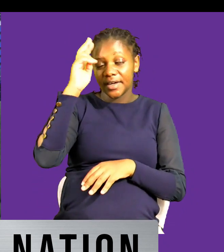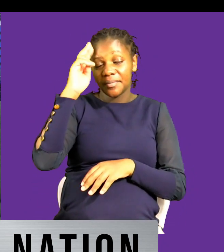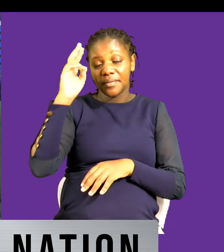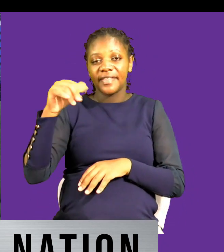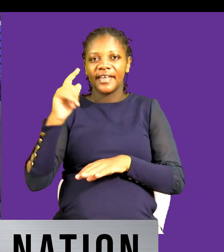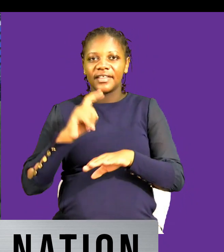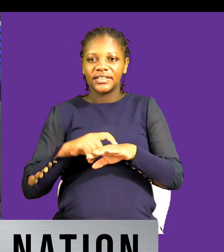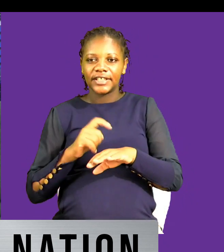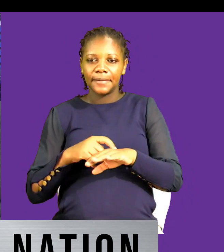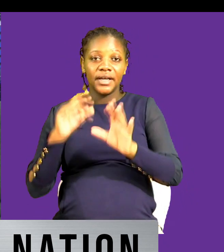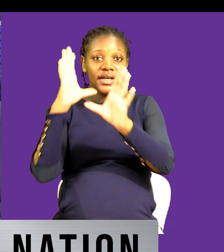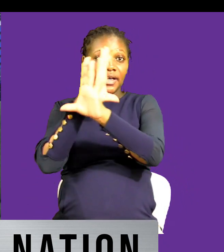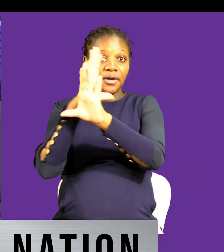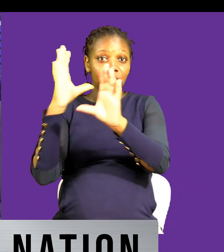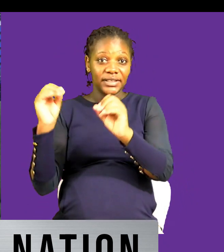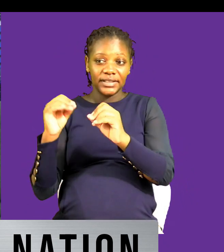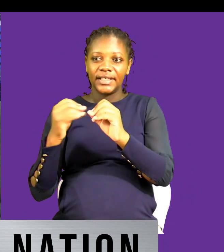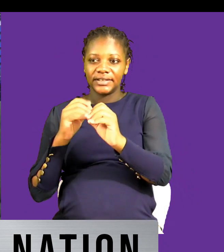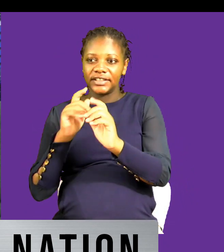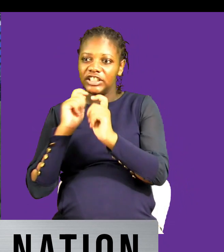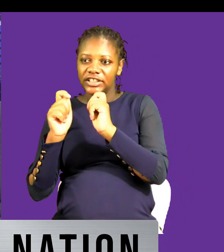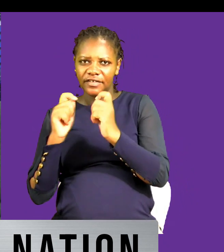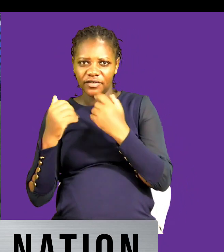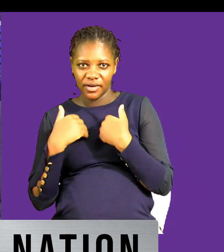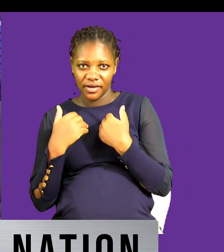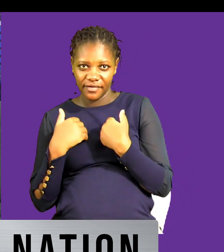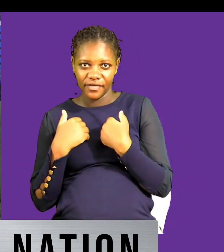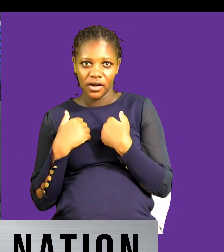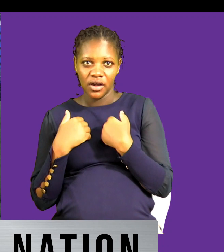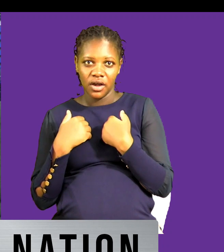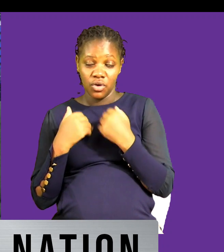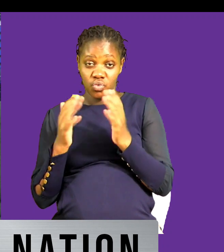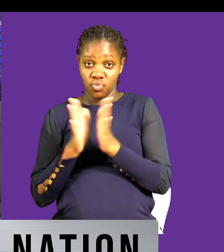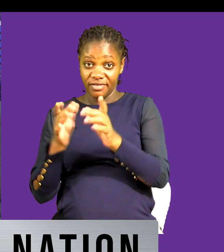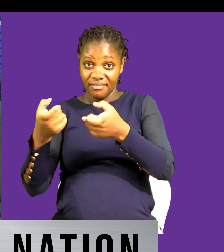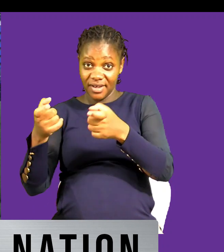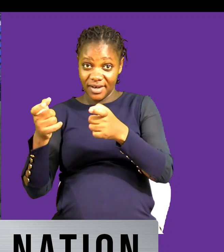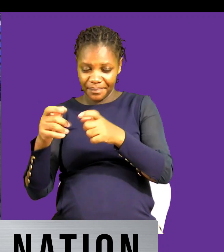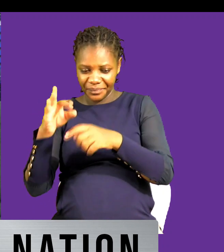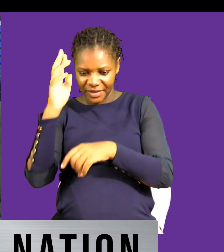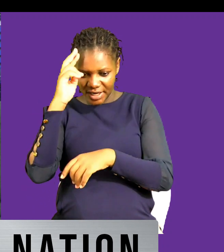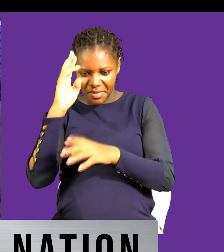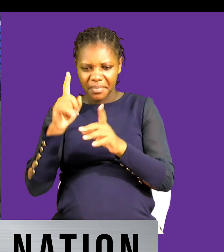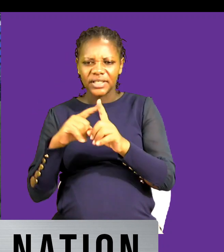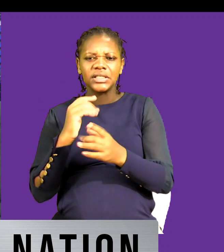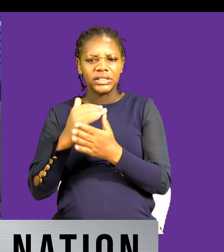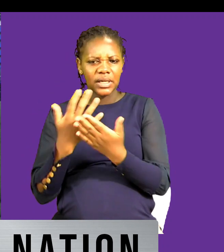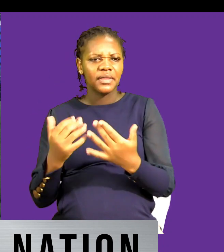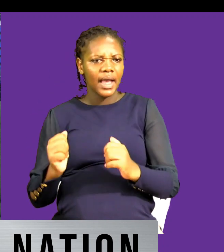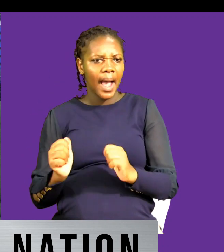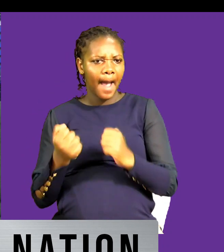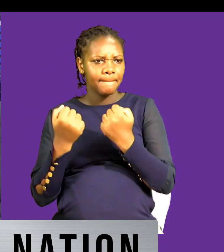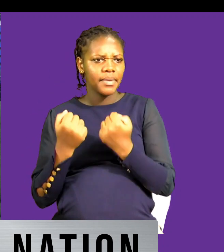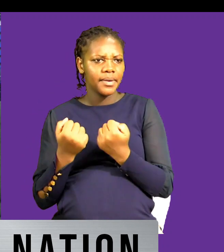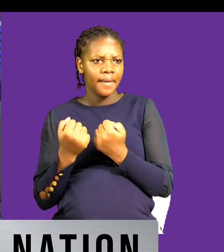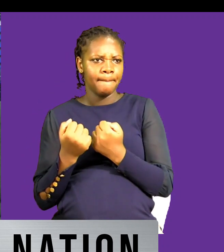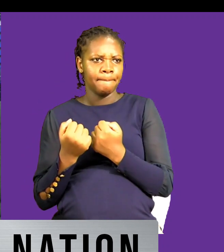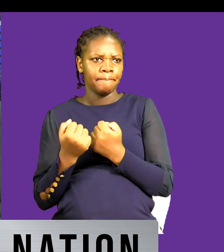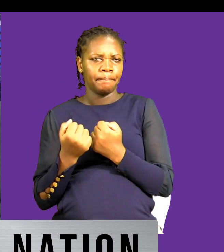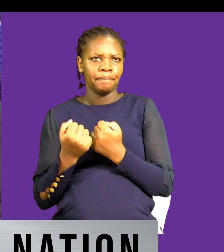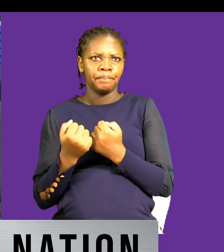the president had an interview, you know, yes, with the press. Yes, yes. And something came out that was,